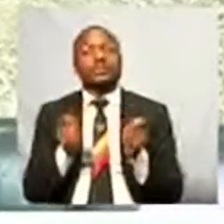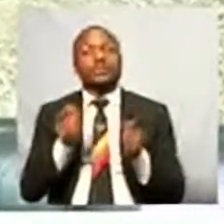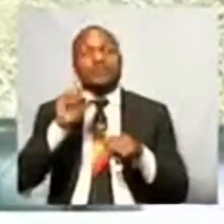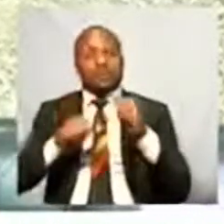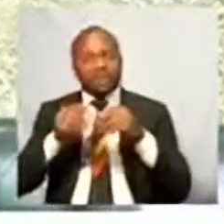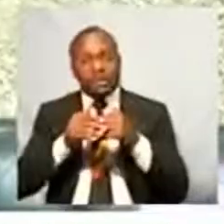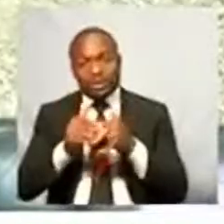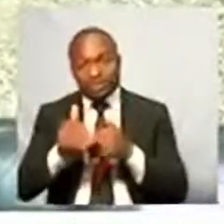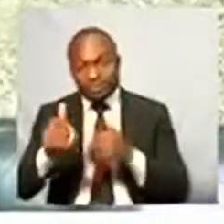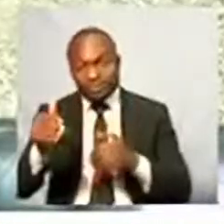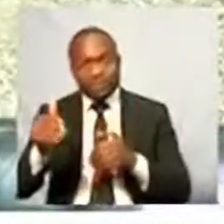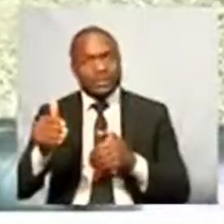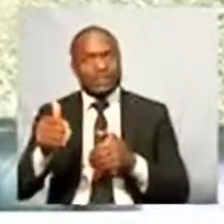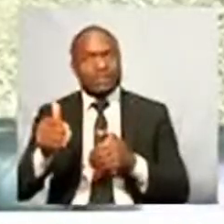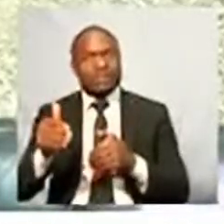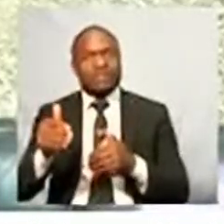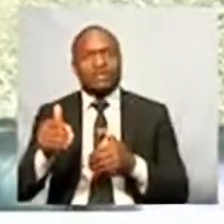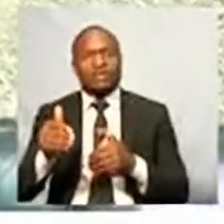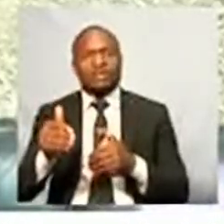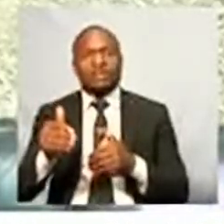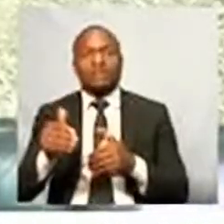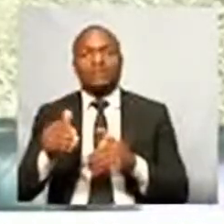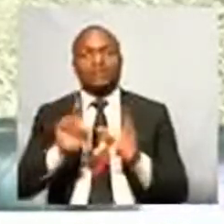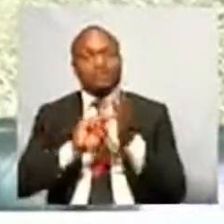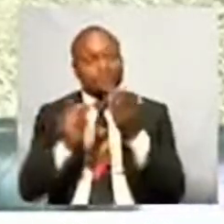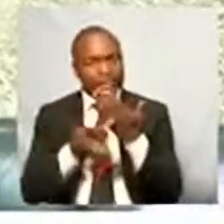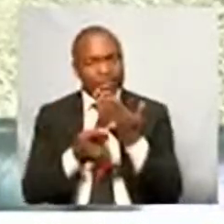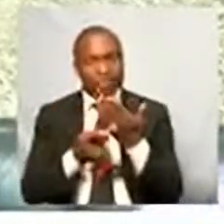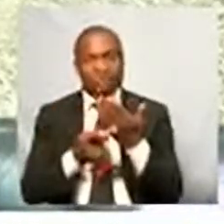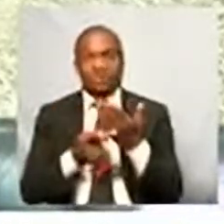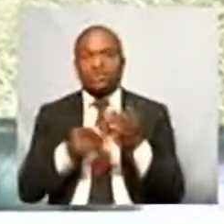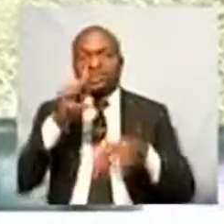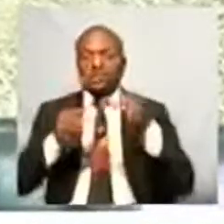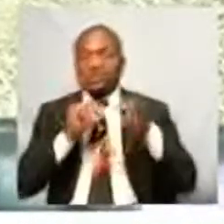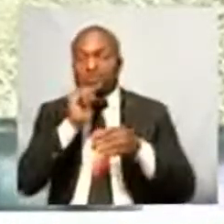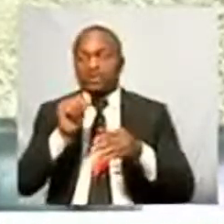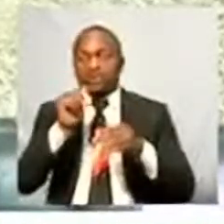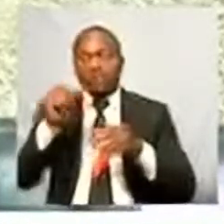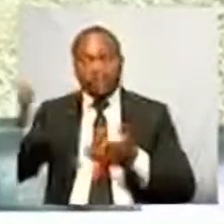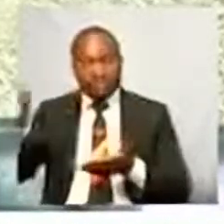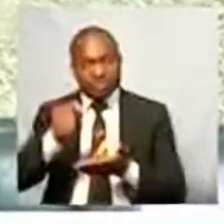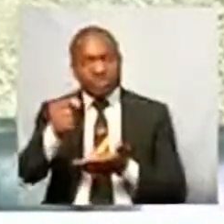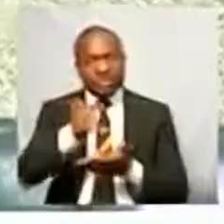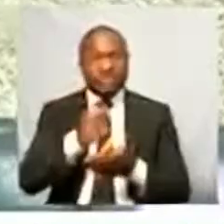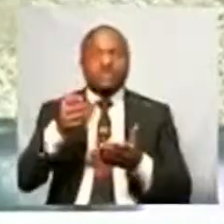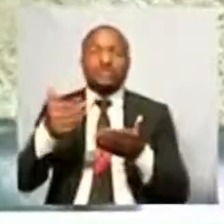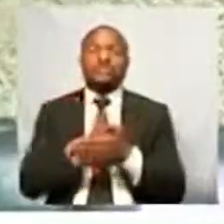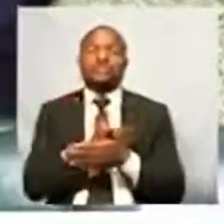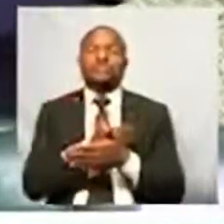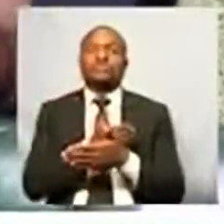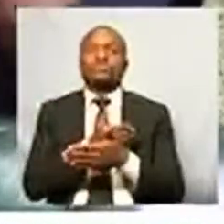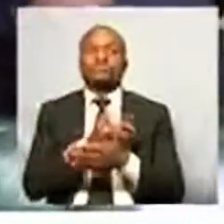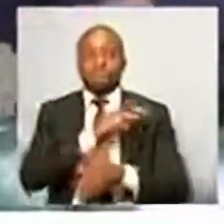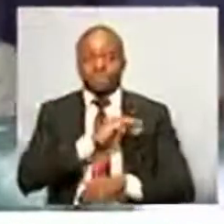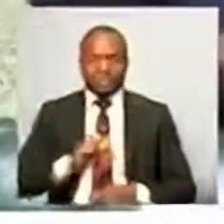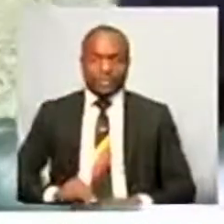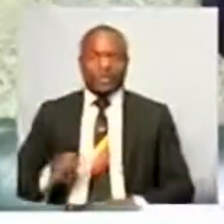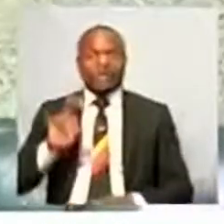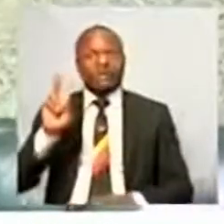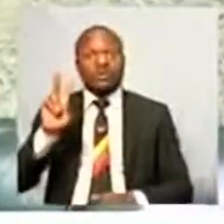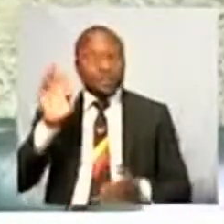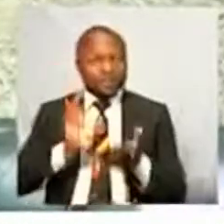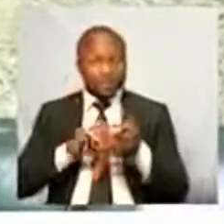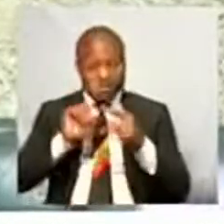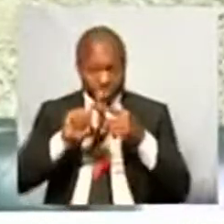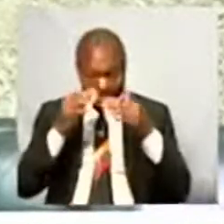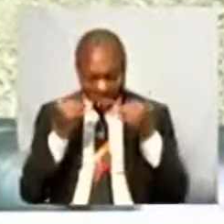members, because those new members are the ones who are going to finance payroll benefits for those who are leaving. From 2000 up